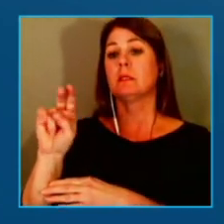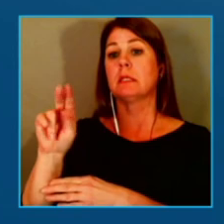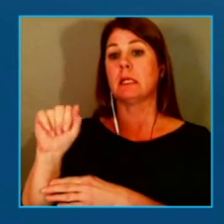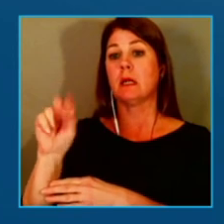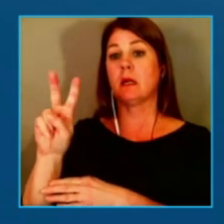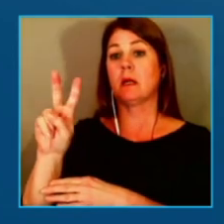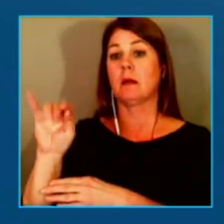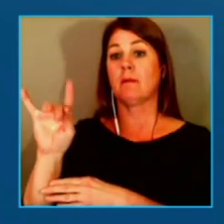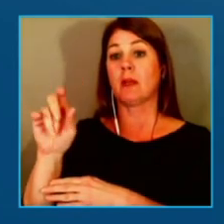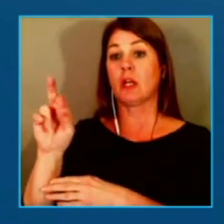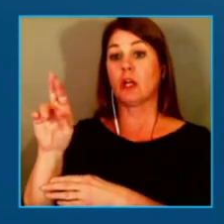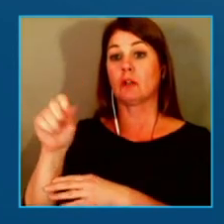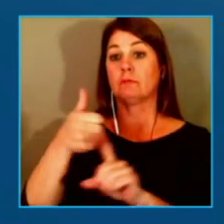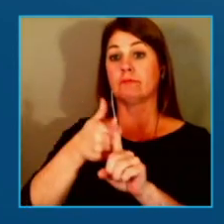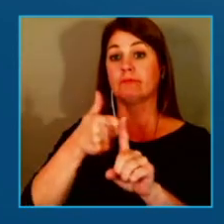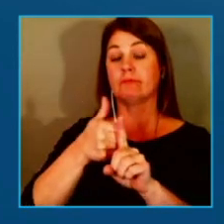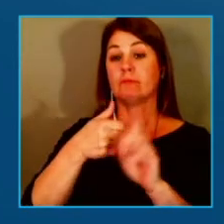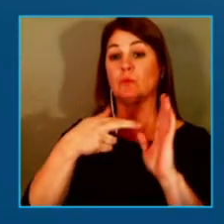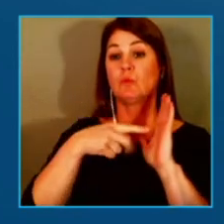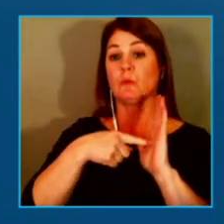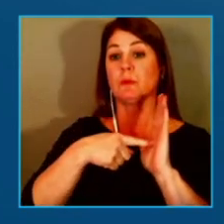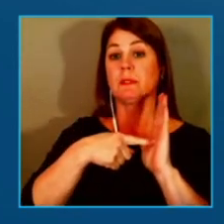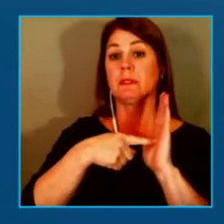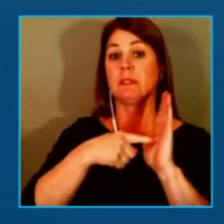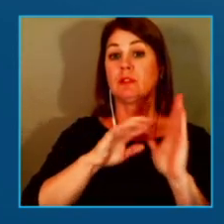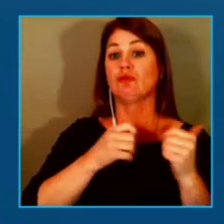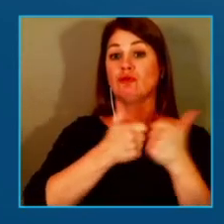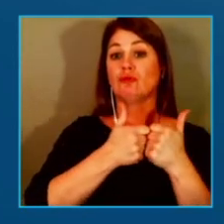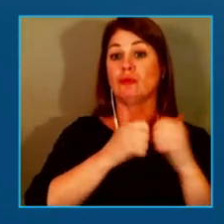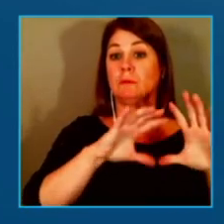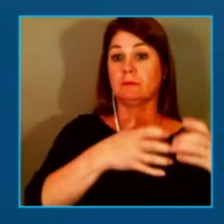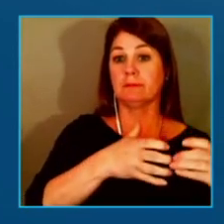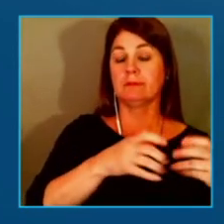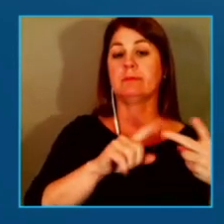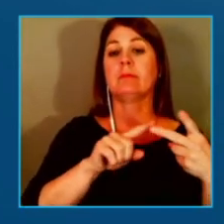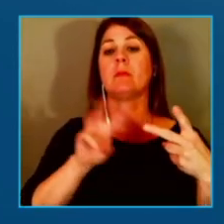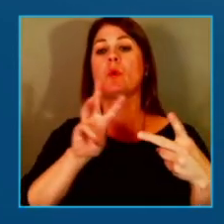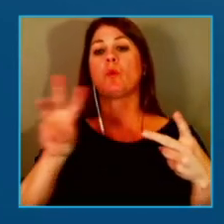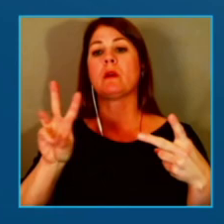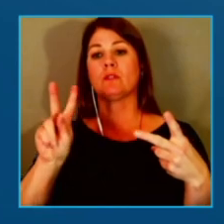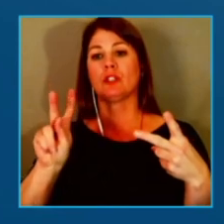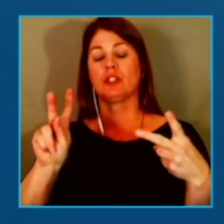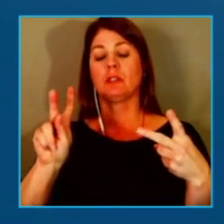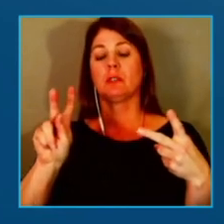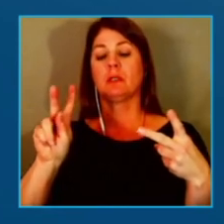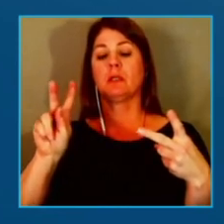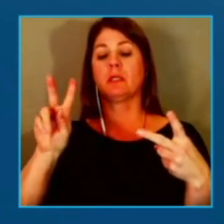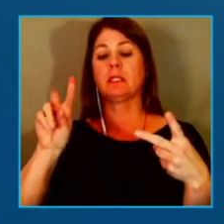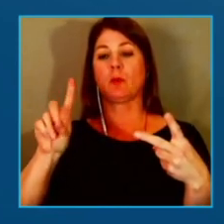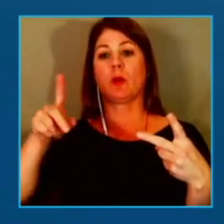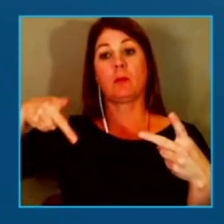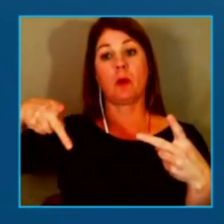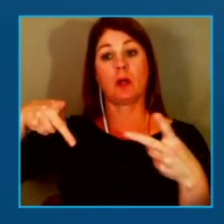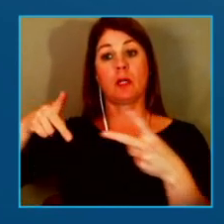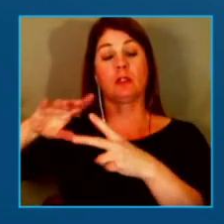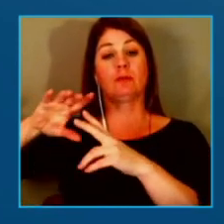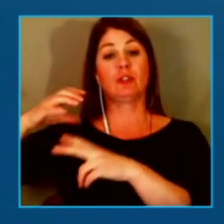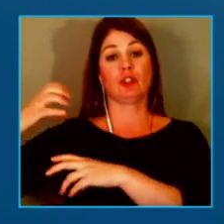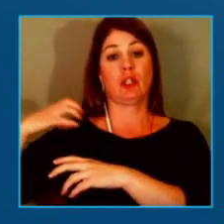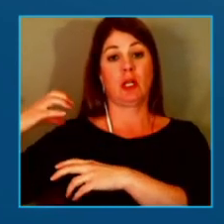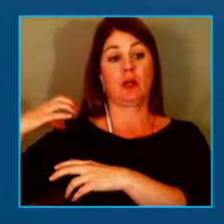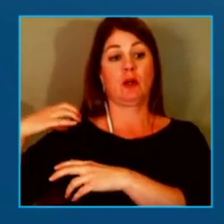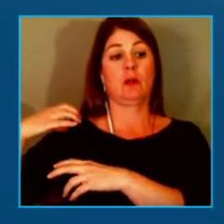the challenging parties, and West Virginia Democratic Party Chair, Belinda